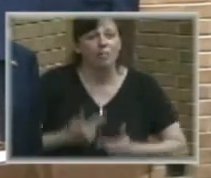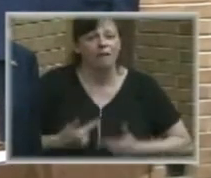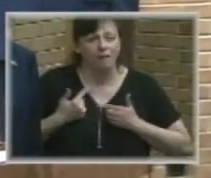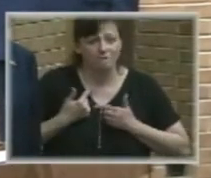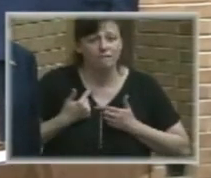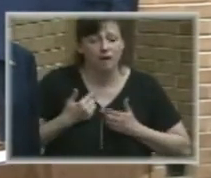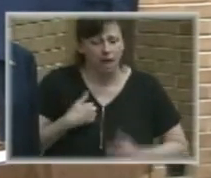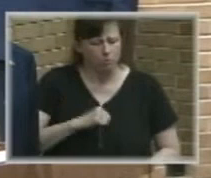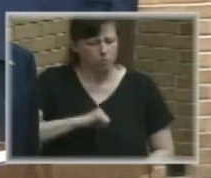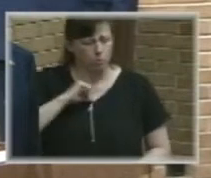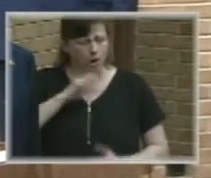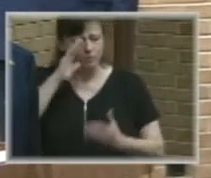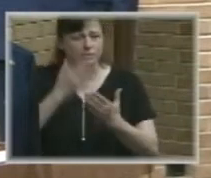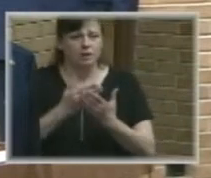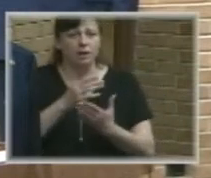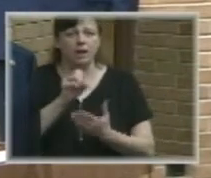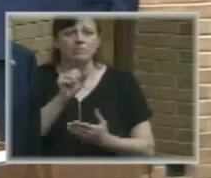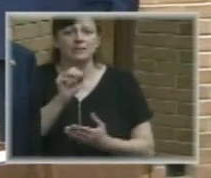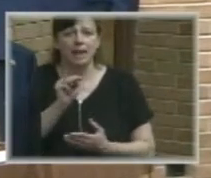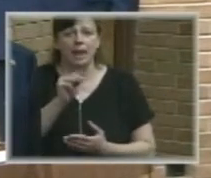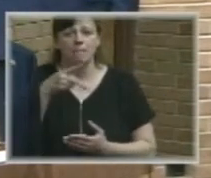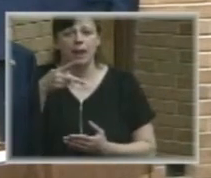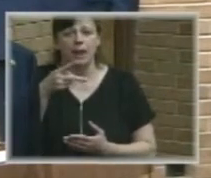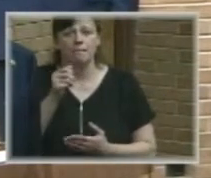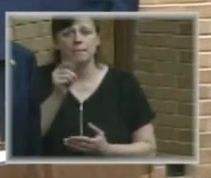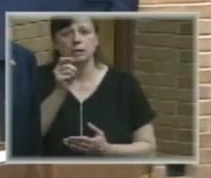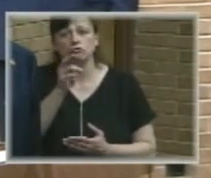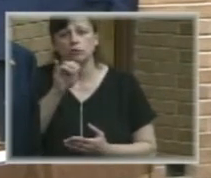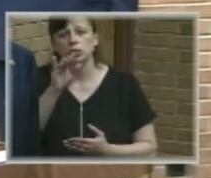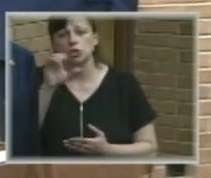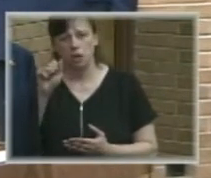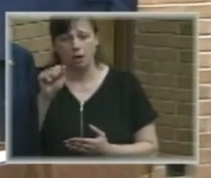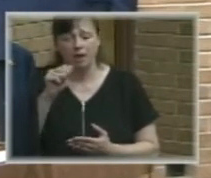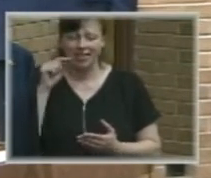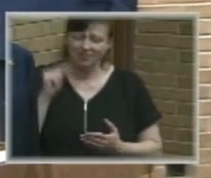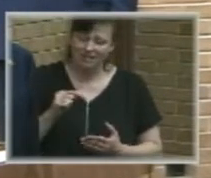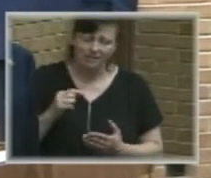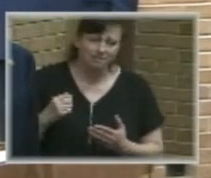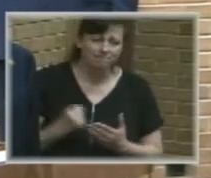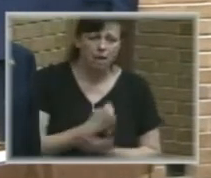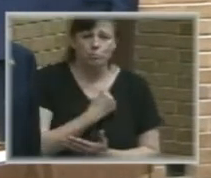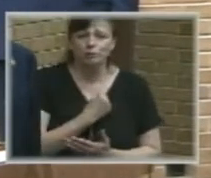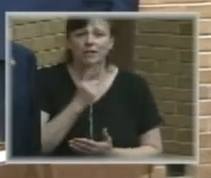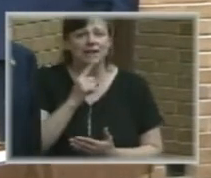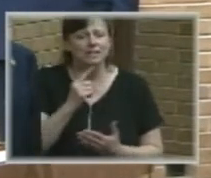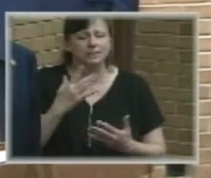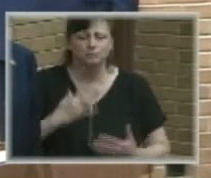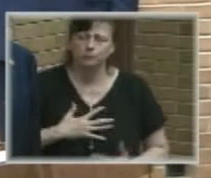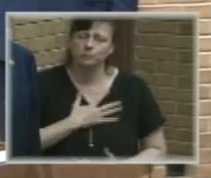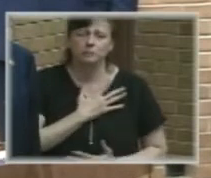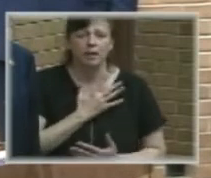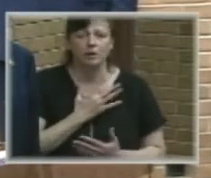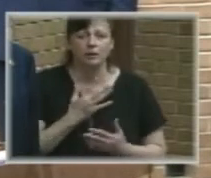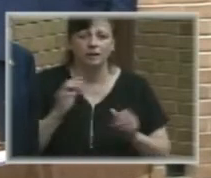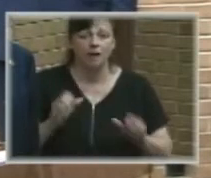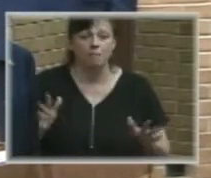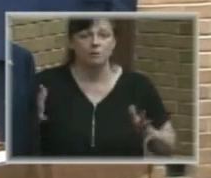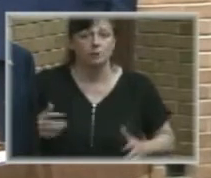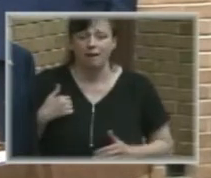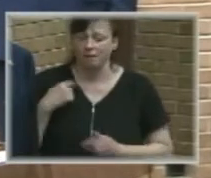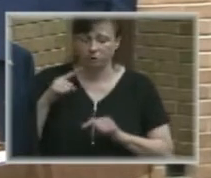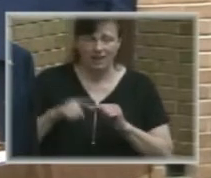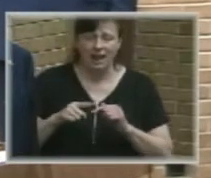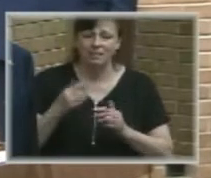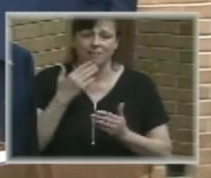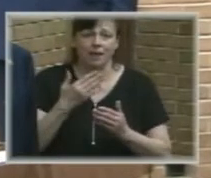Samuel and Patricia. This opportunity is an awe-inspiring accomplishment that I could not have achieved without their support.